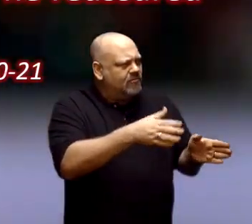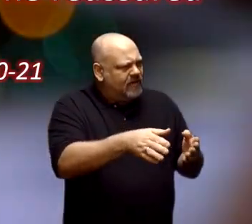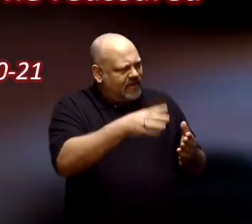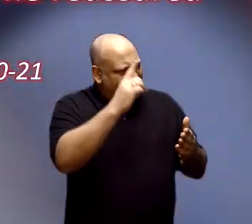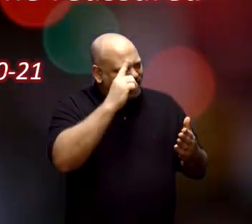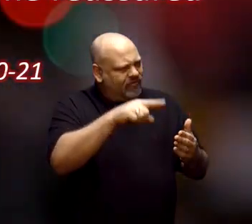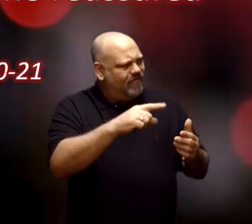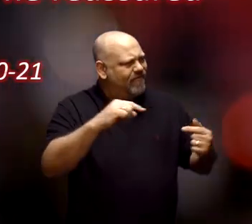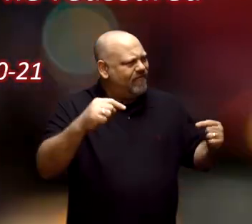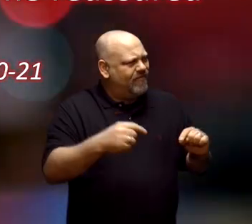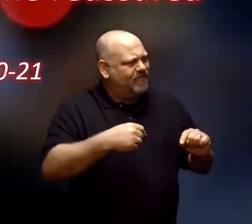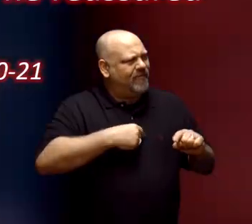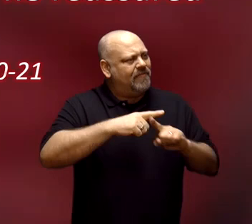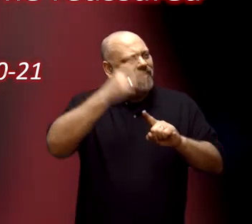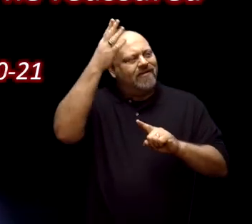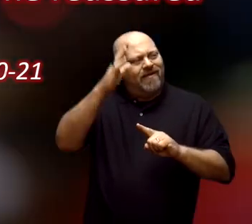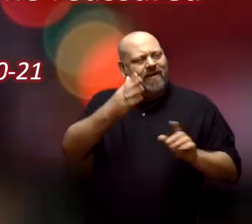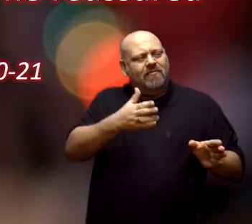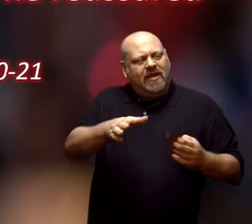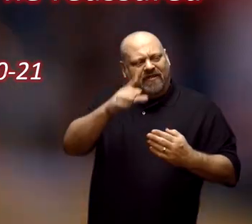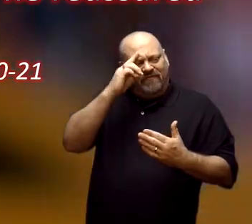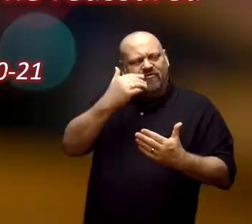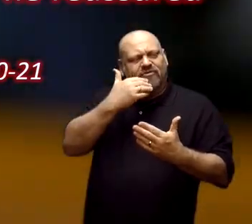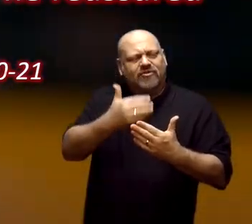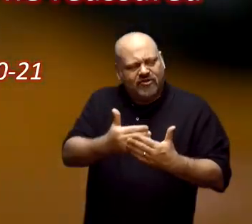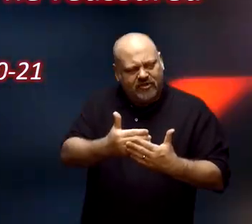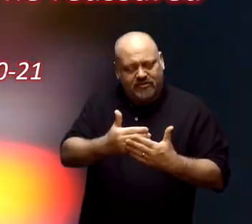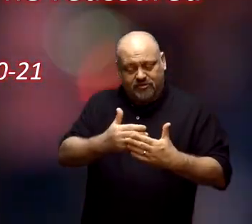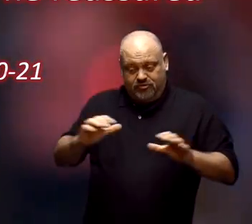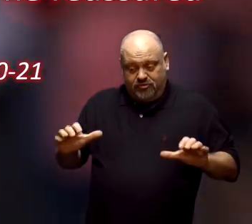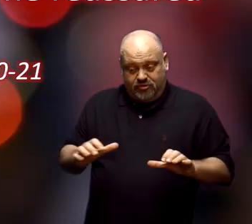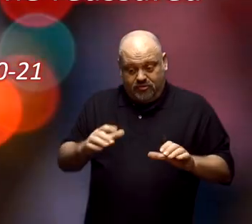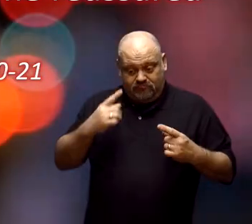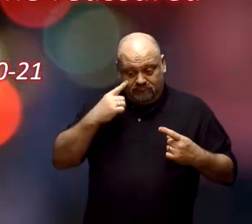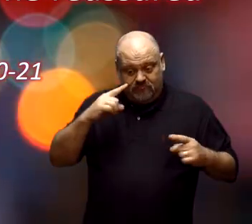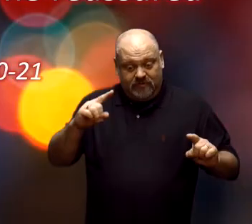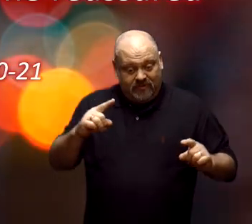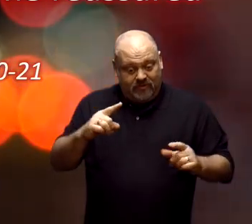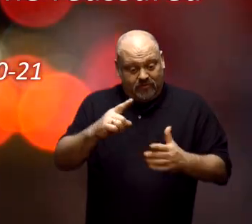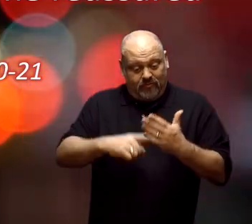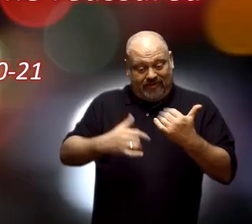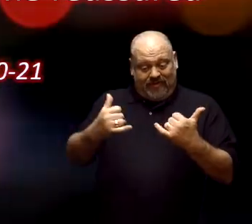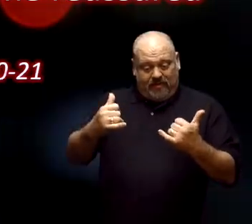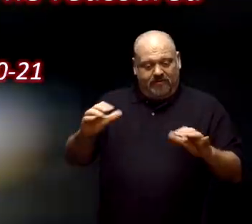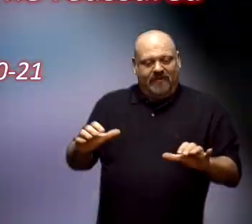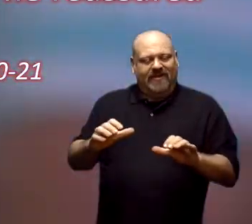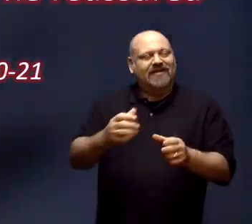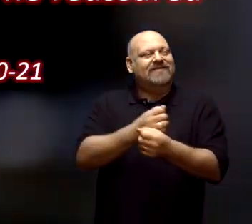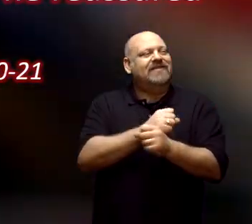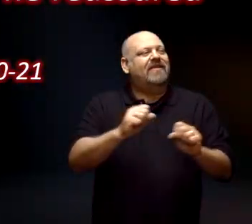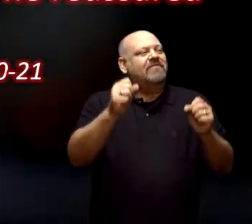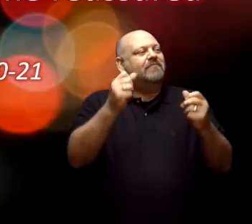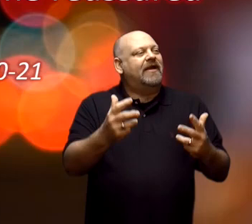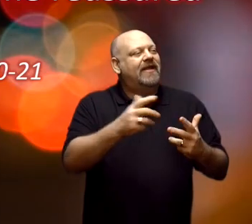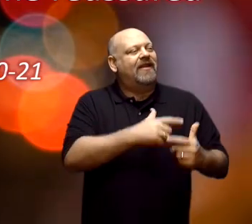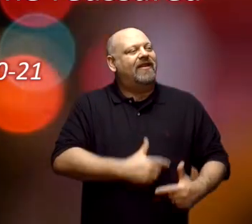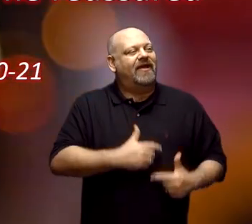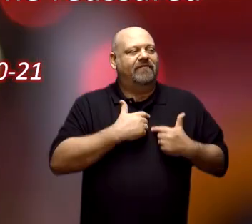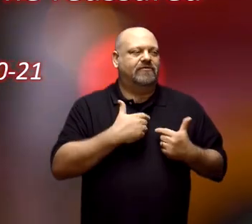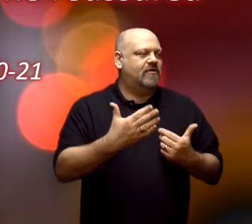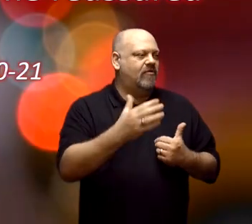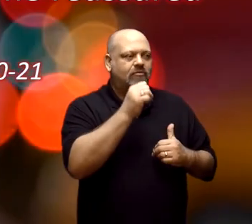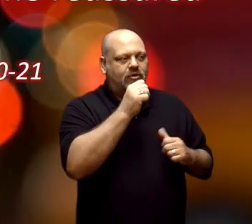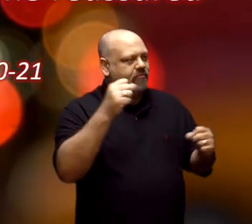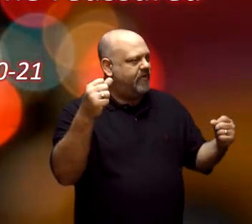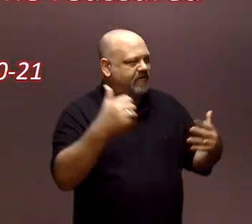it for good, to accomplish what is now being done, the saving of many lives. So then, don't be